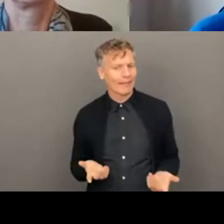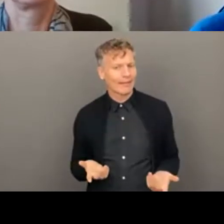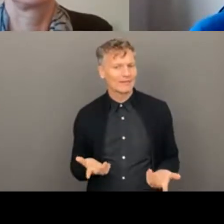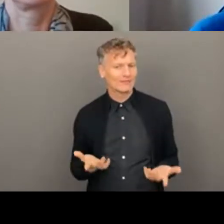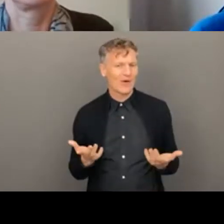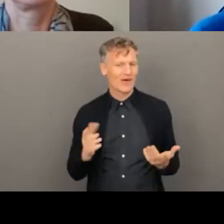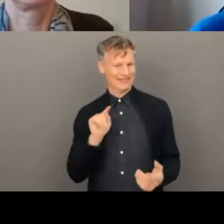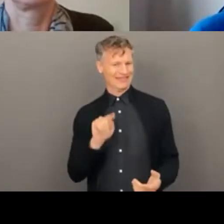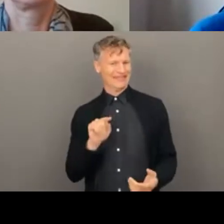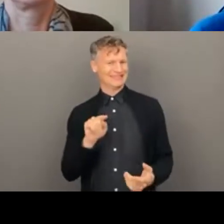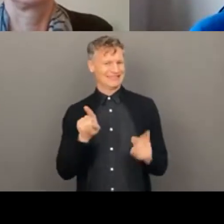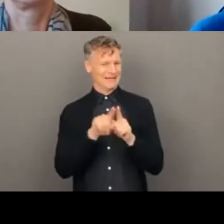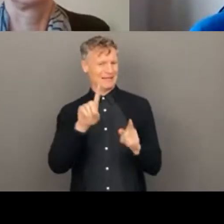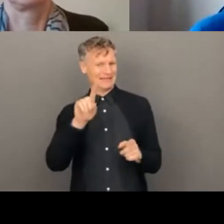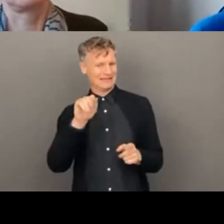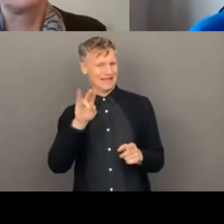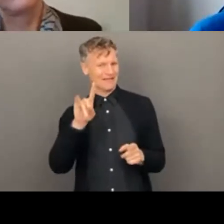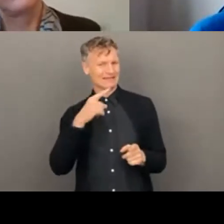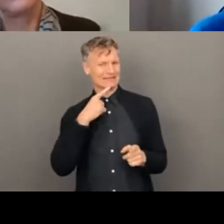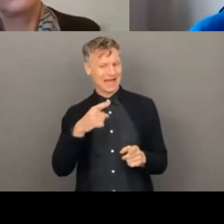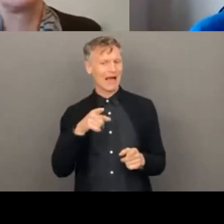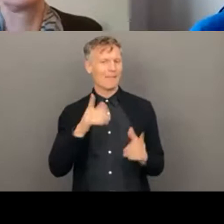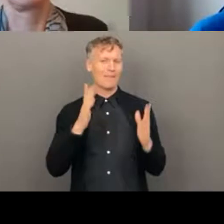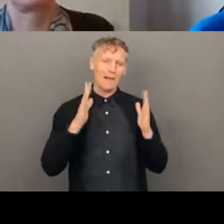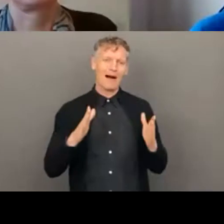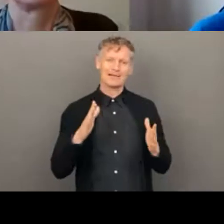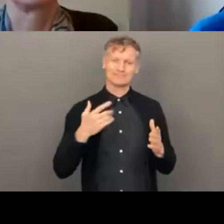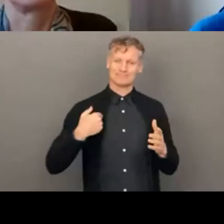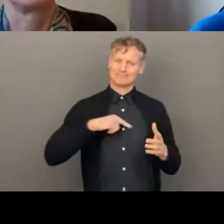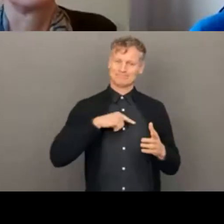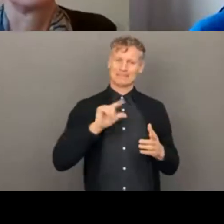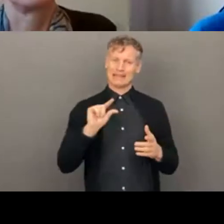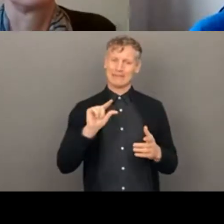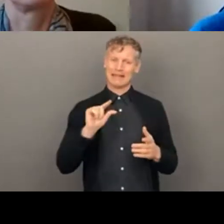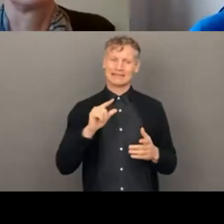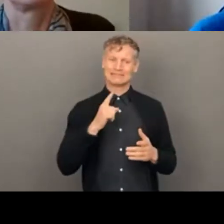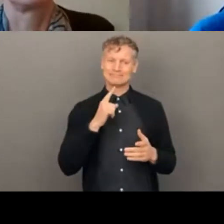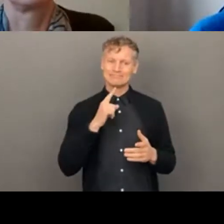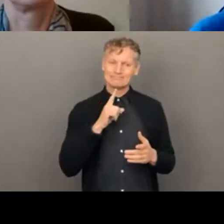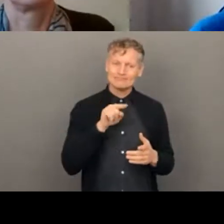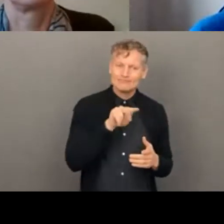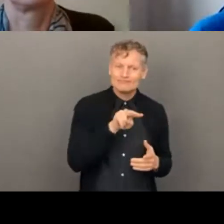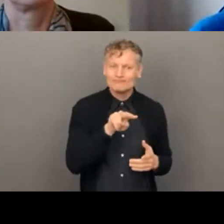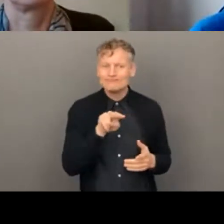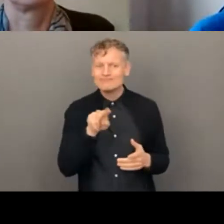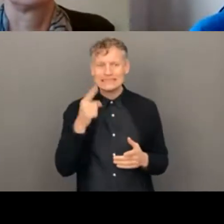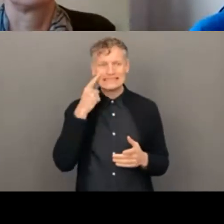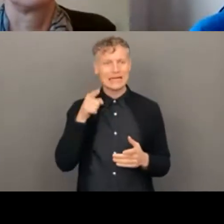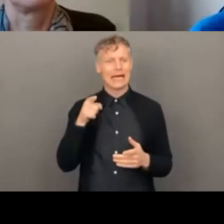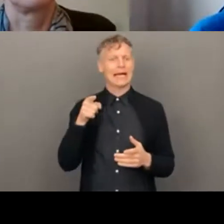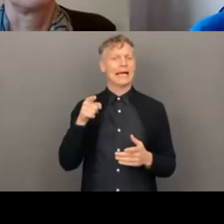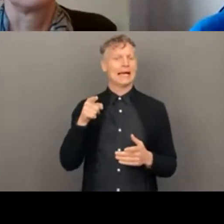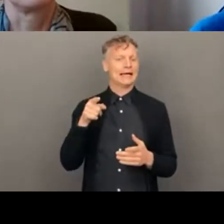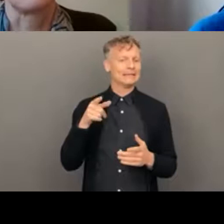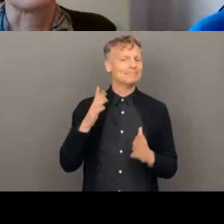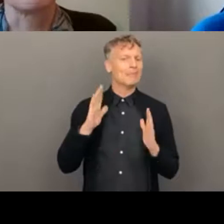been. So that's been a helpful process for us. Great, thanks, Sean. And Mario, finally, I'm conscious of the time,